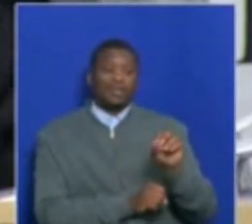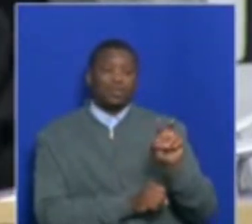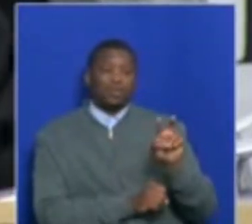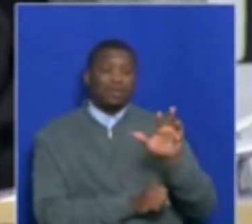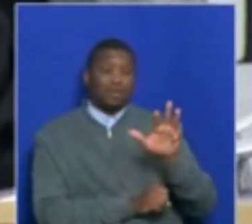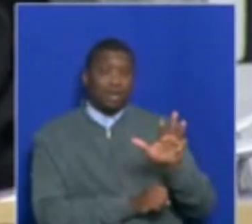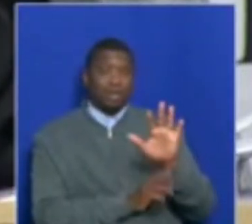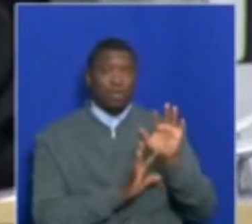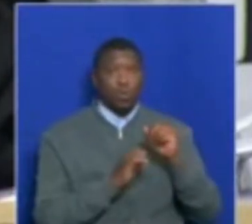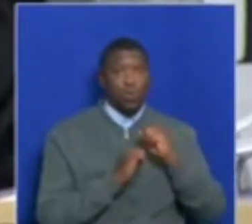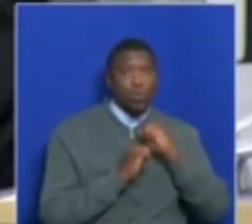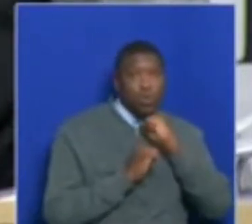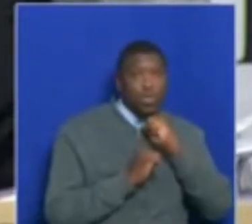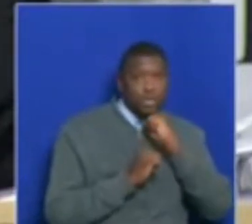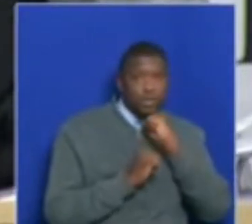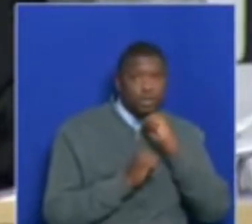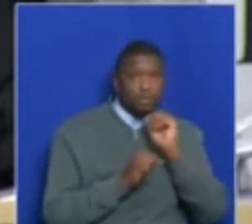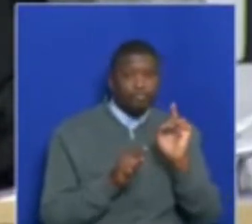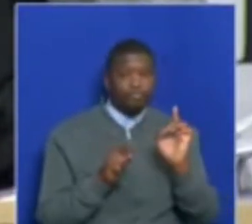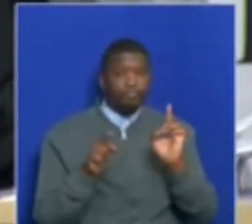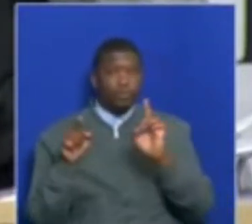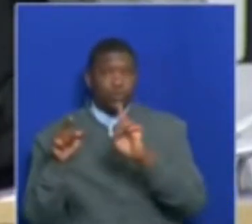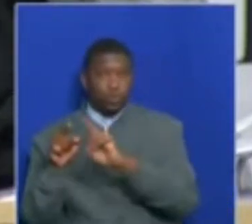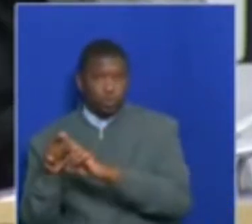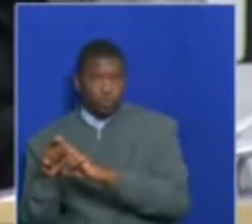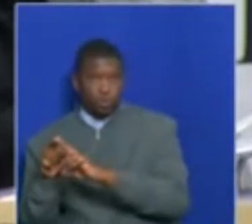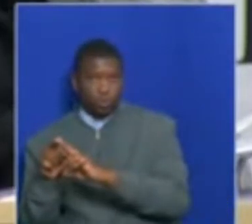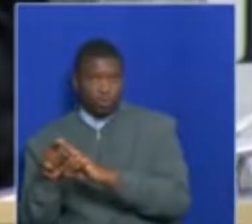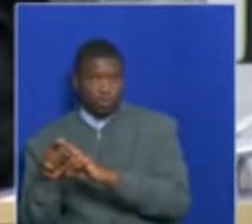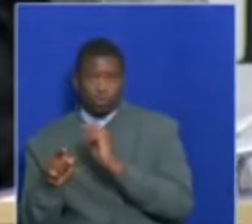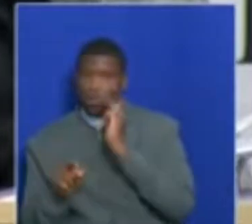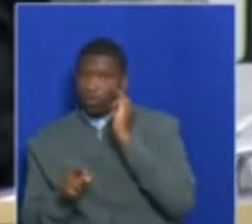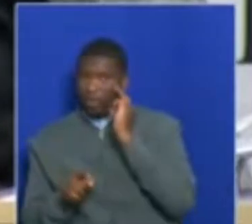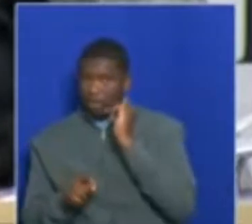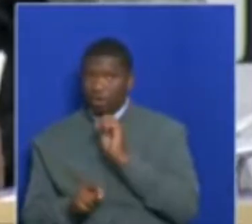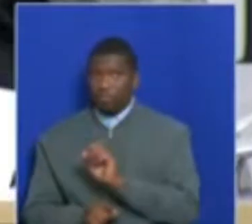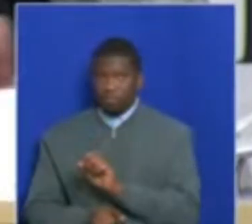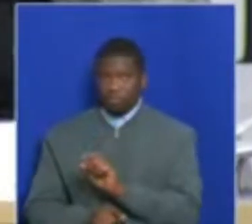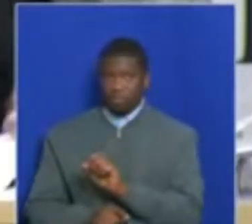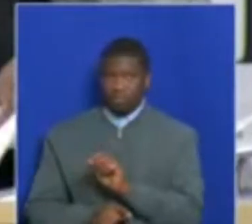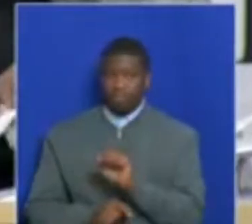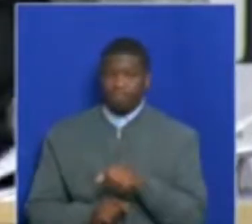Which is the top of 143. That's correct. Right up to the